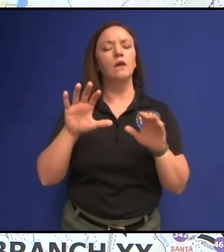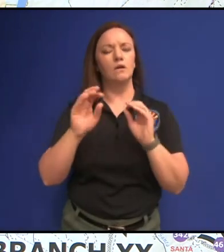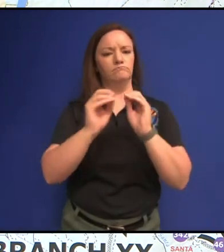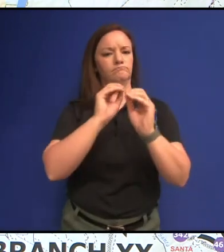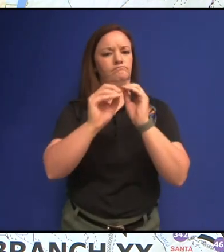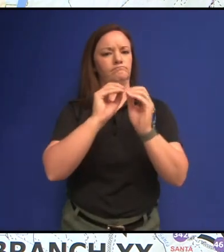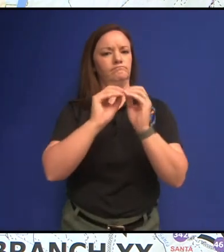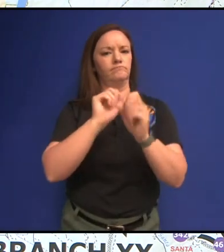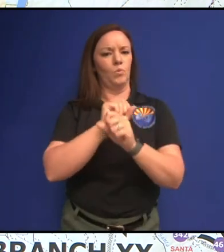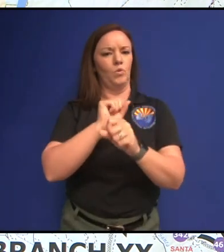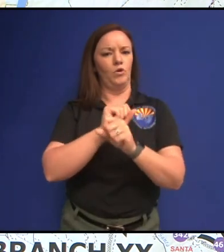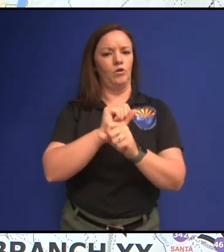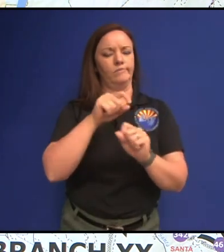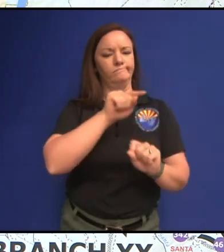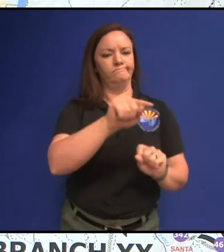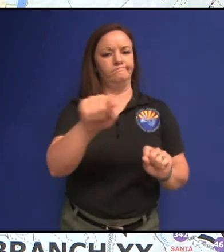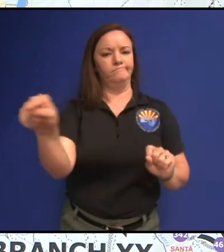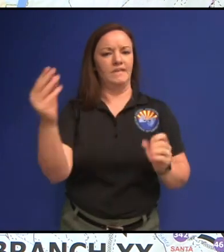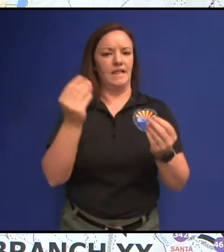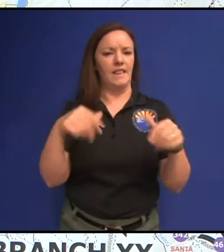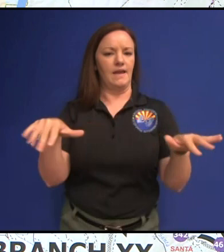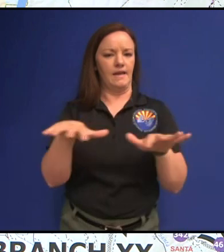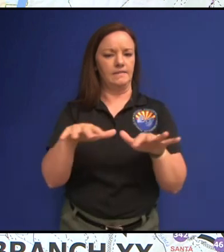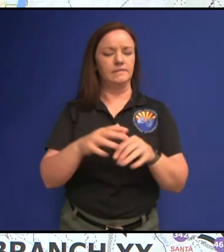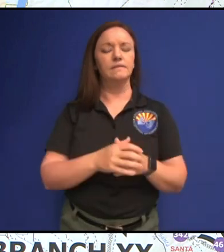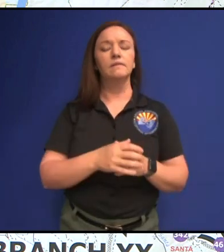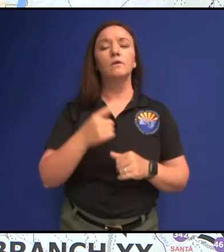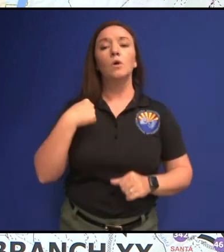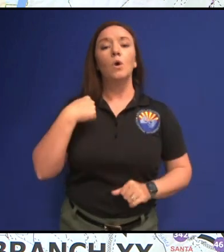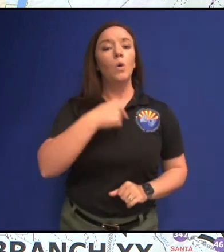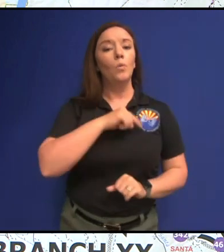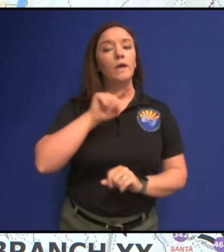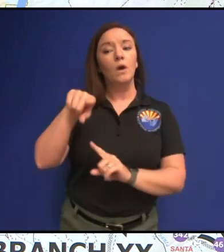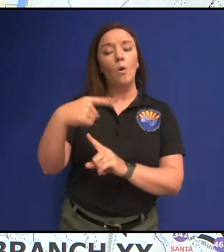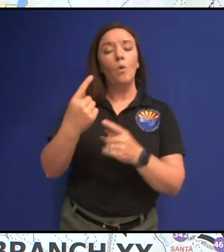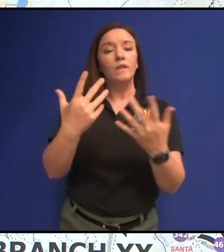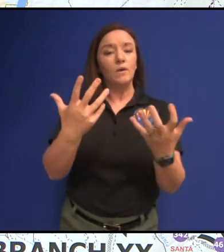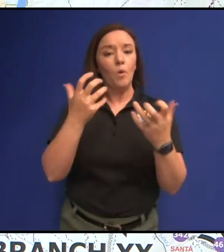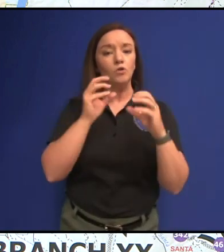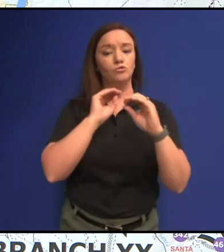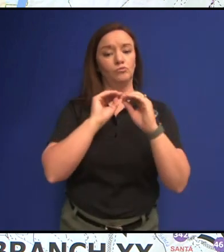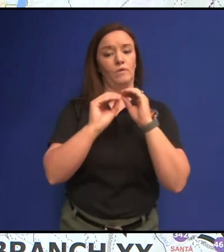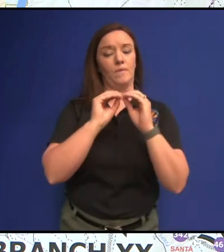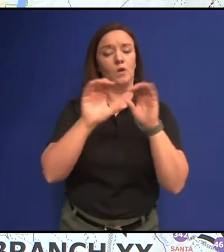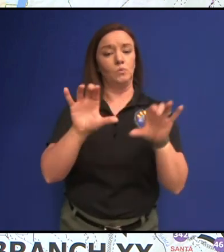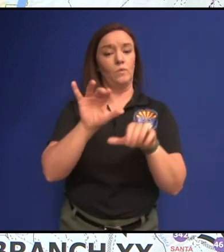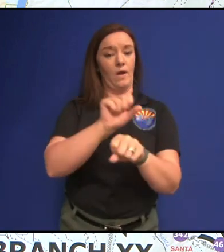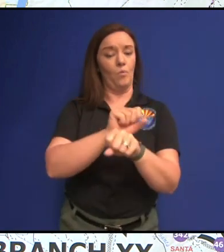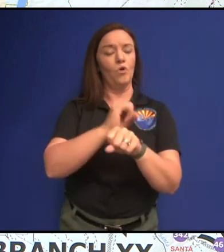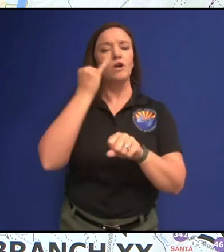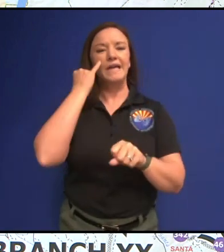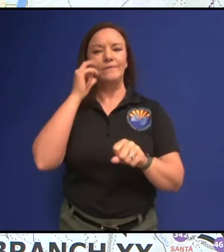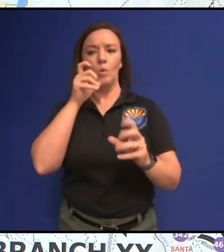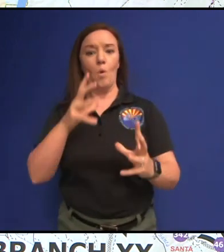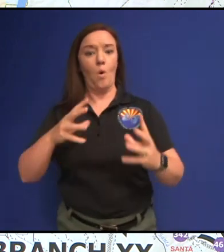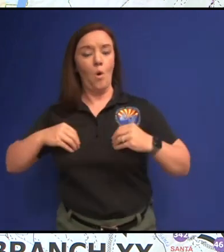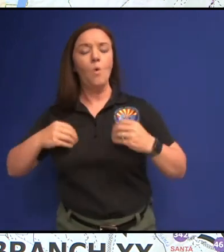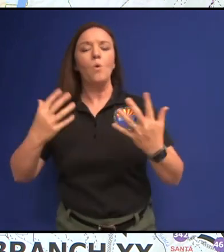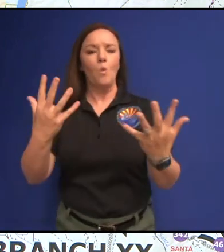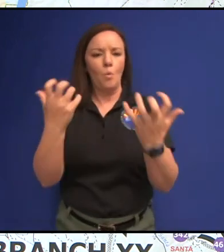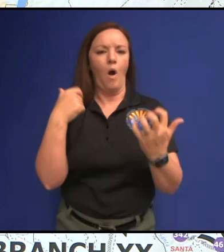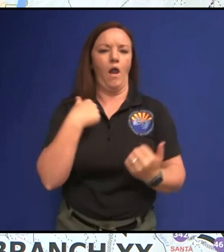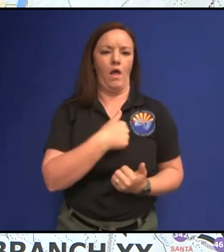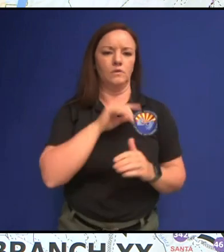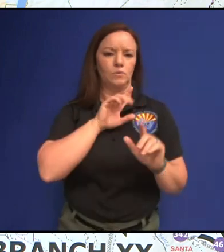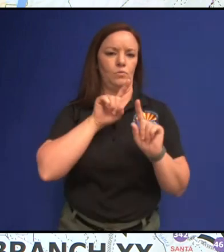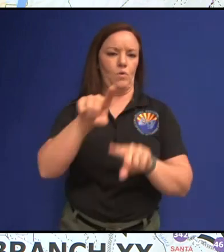repair. We only want to do it if the landowners want it done, and we most certainly don't want to do